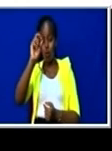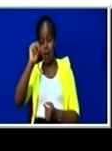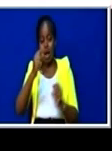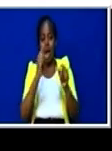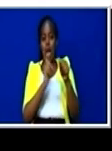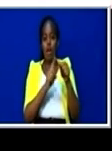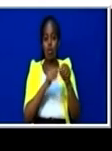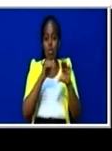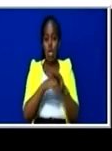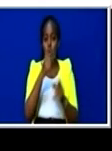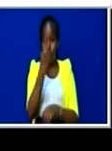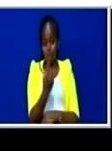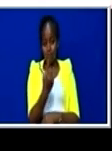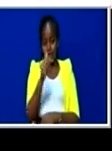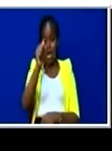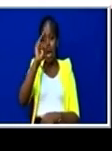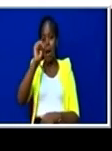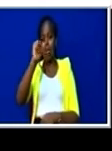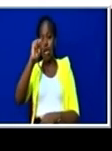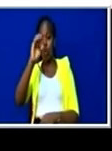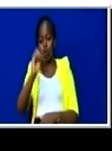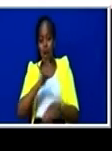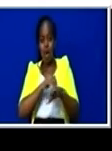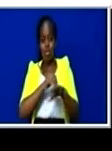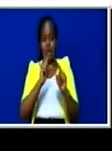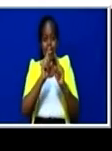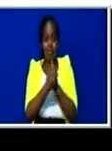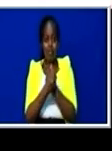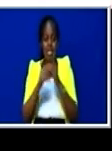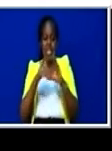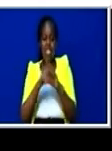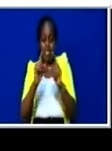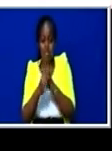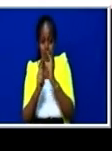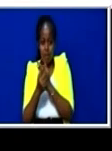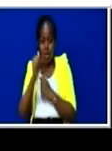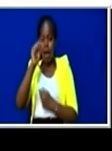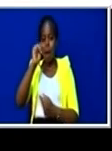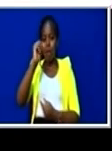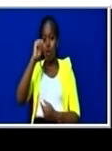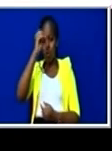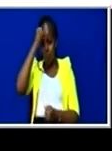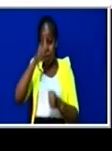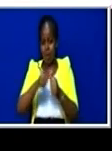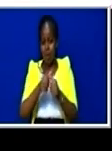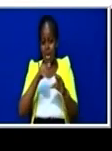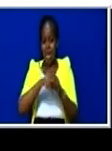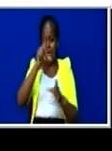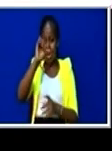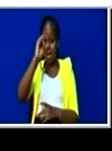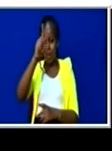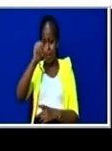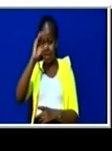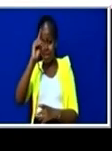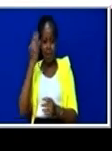in one amino acid or differ in different amino acids. So you remember in lipids, we